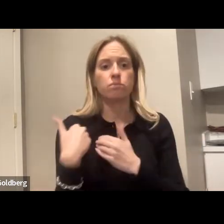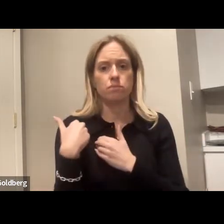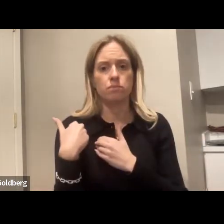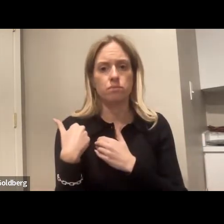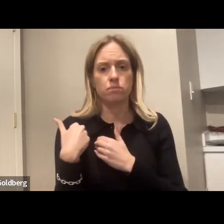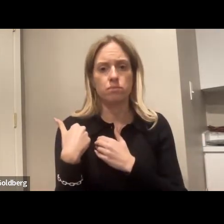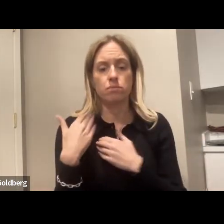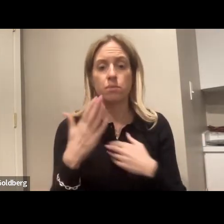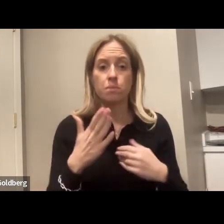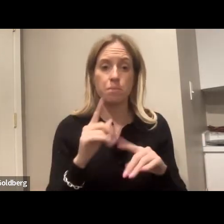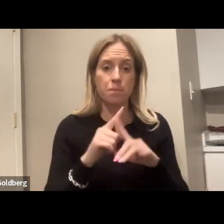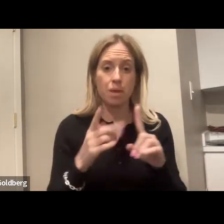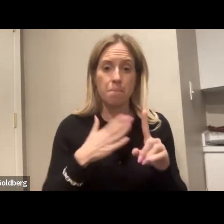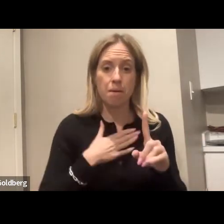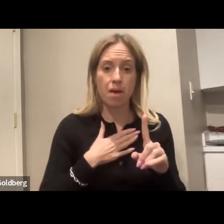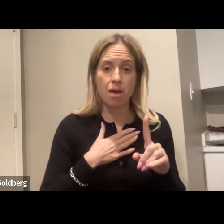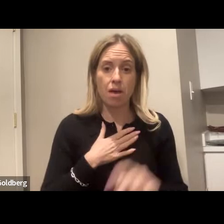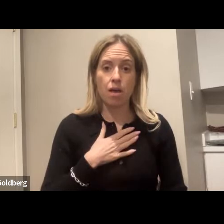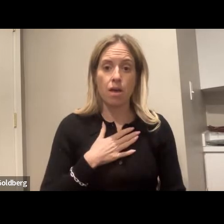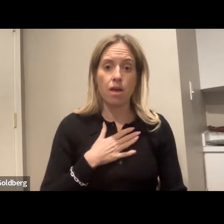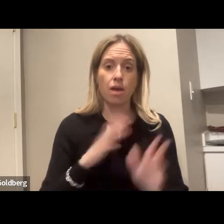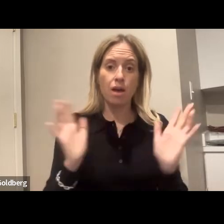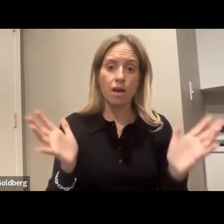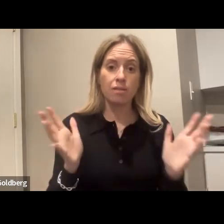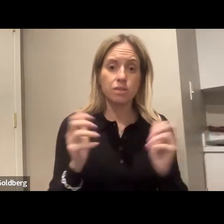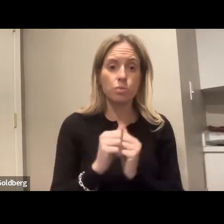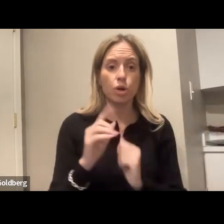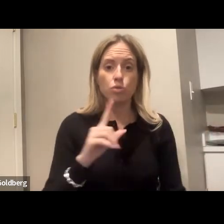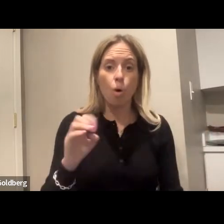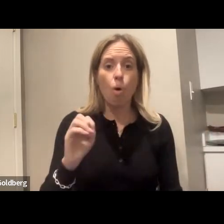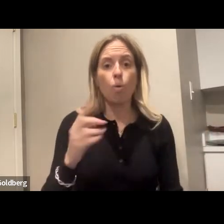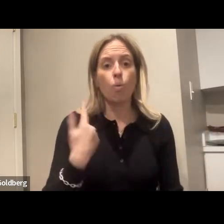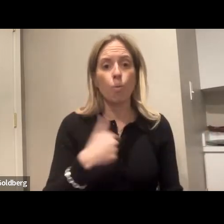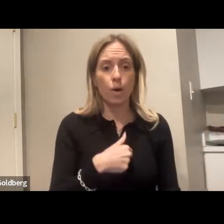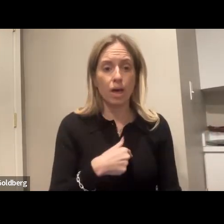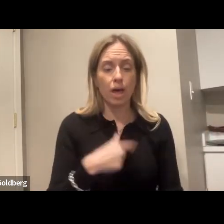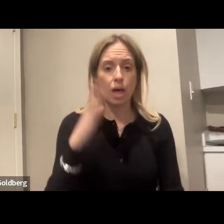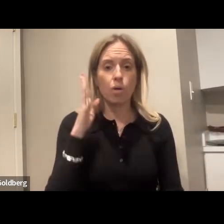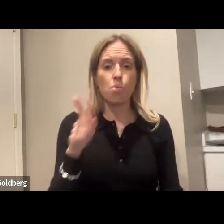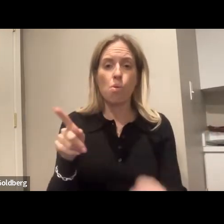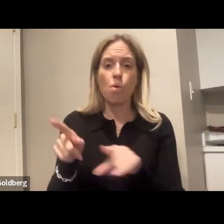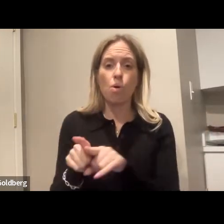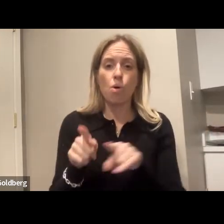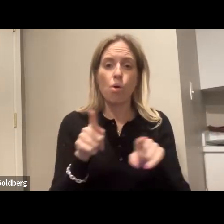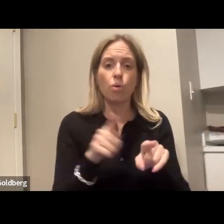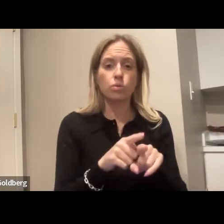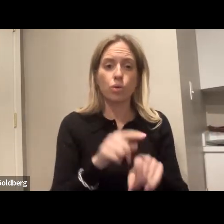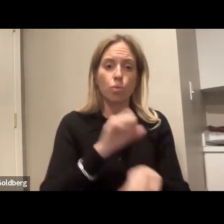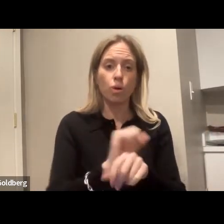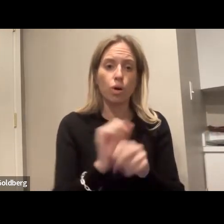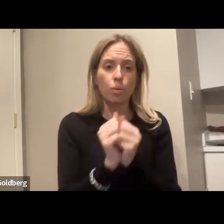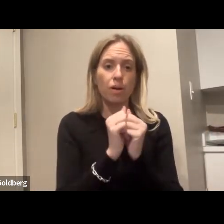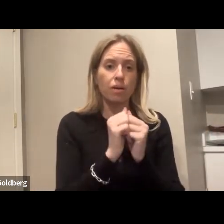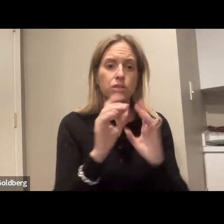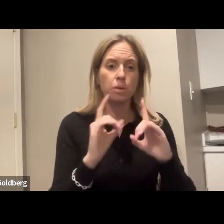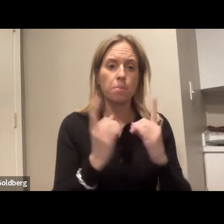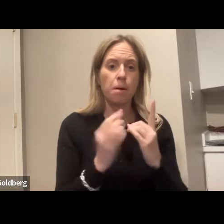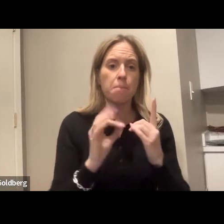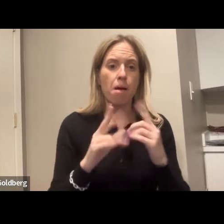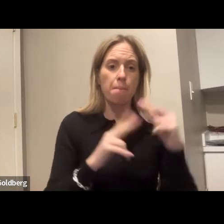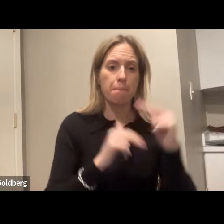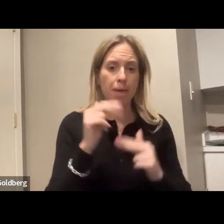my conversation with Councilmember Nadeau, we're also going to engage the Department of Buildings in